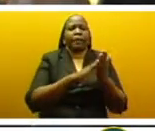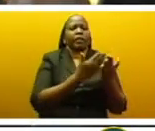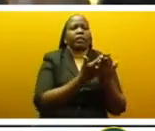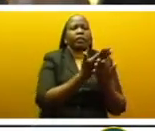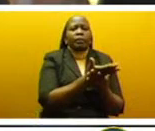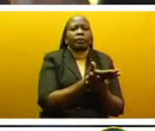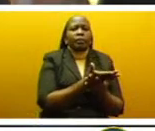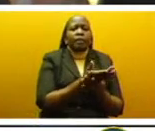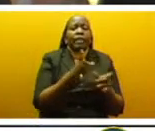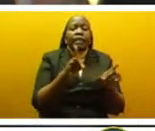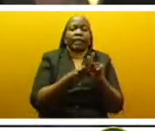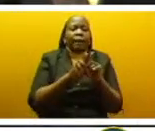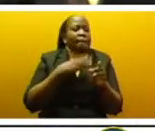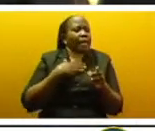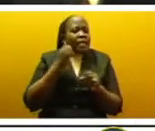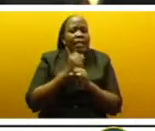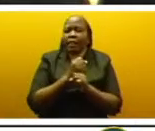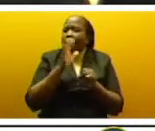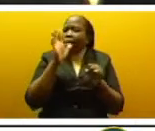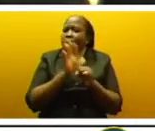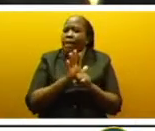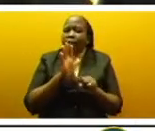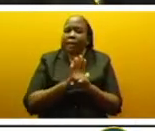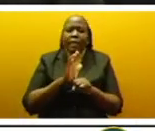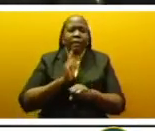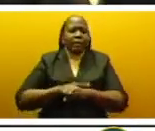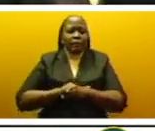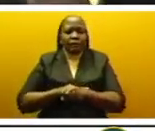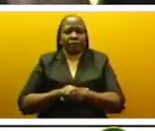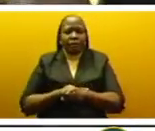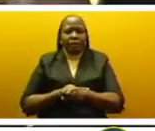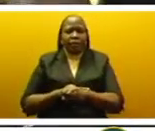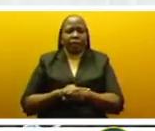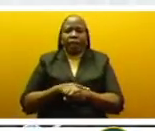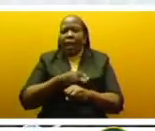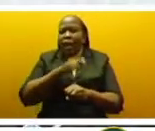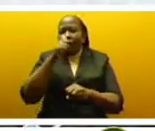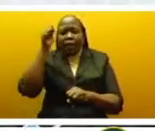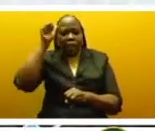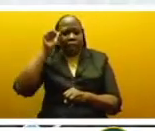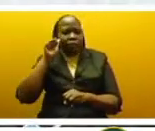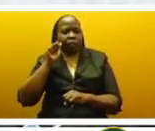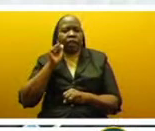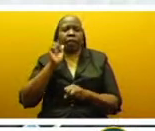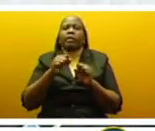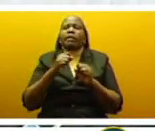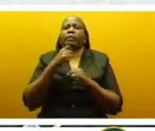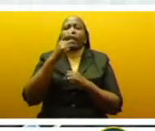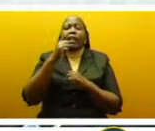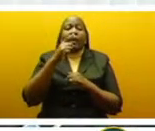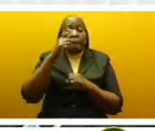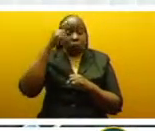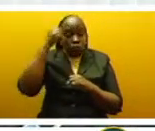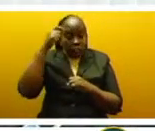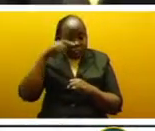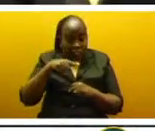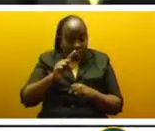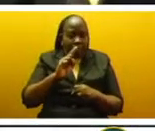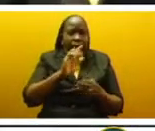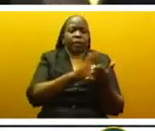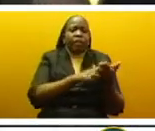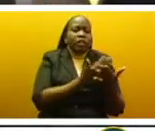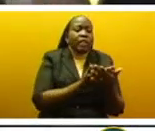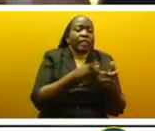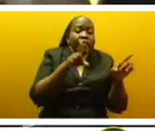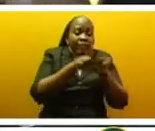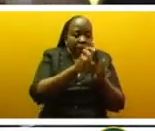And I did that so many times. My other friend Firoz Norji would tell you, because I was a petitioner. And he filed such a petition.